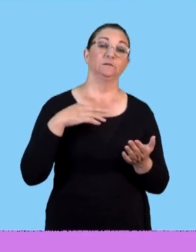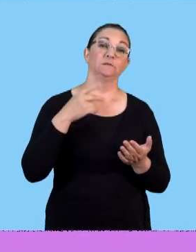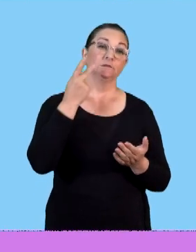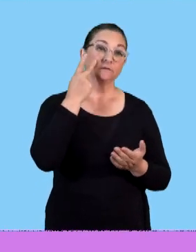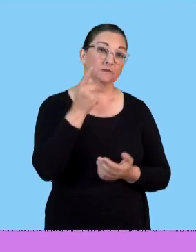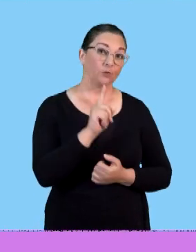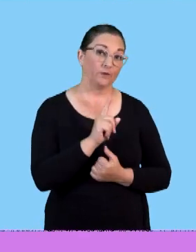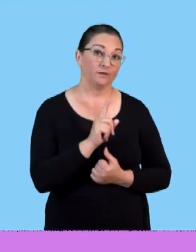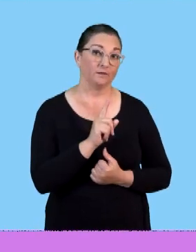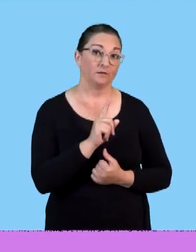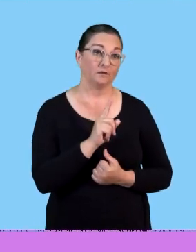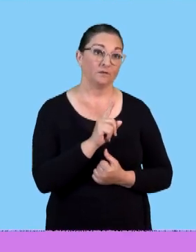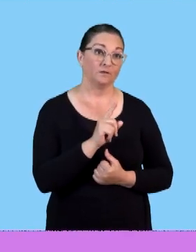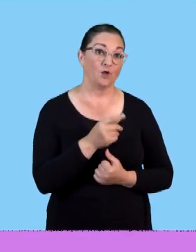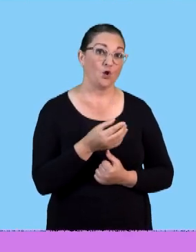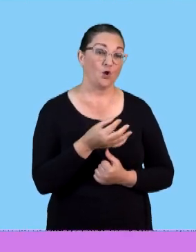by indicating